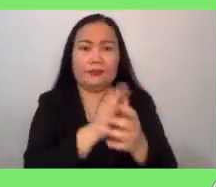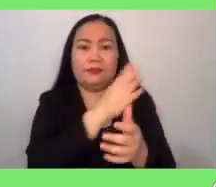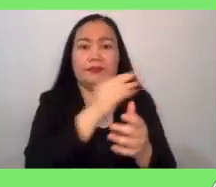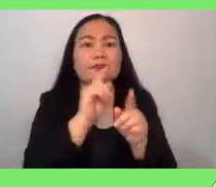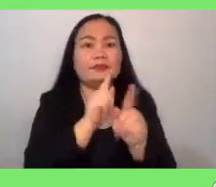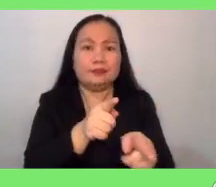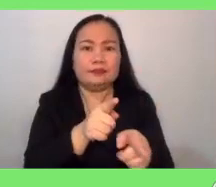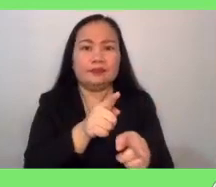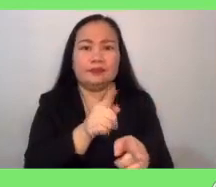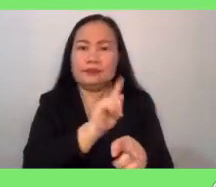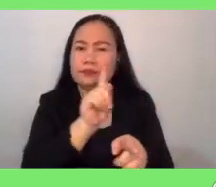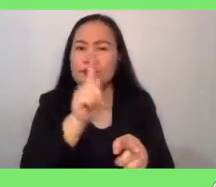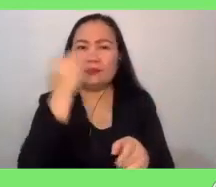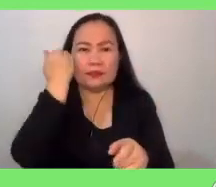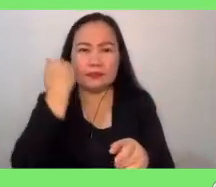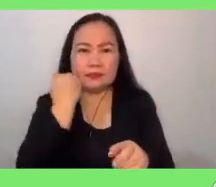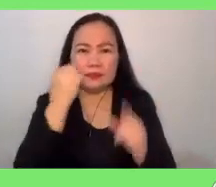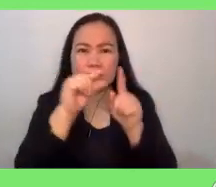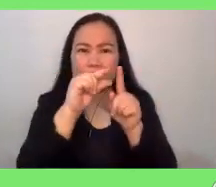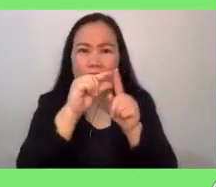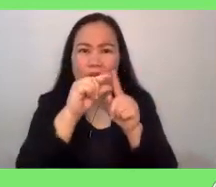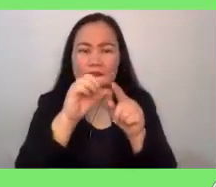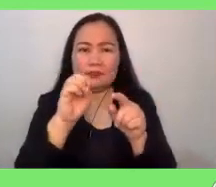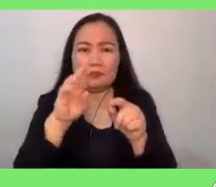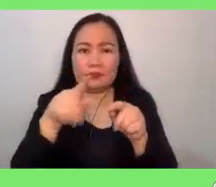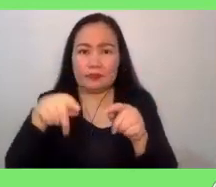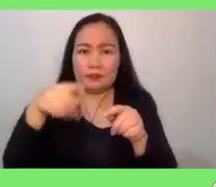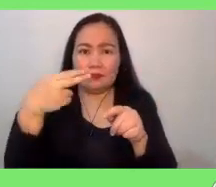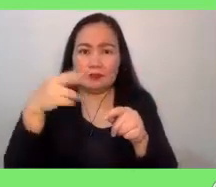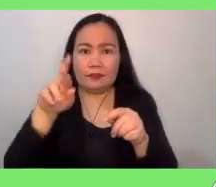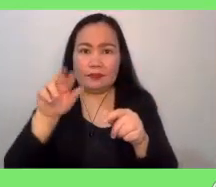and comply the missing word or phrase.